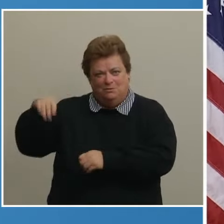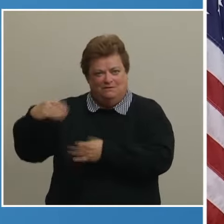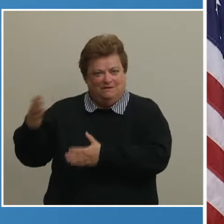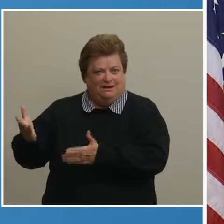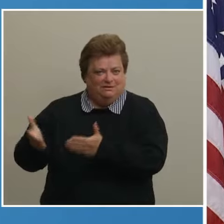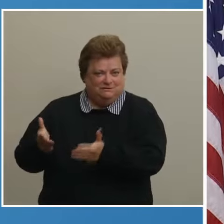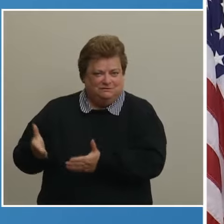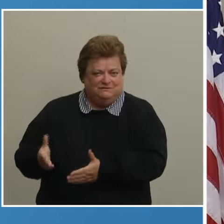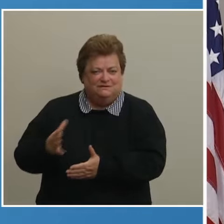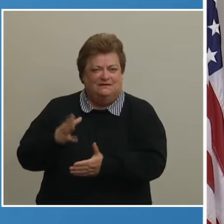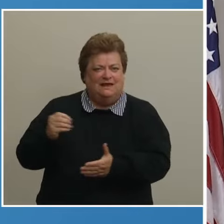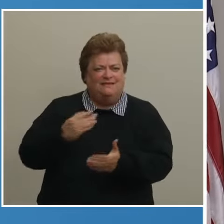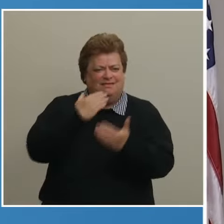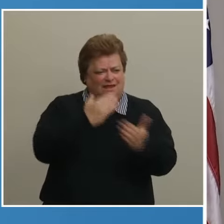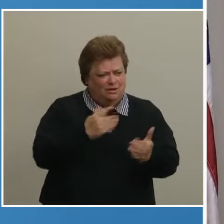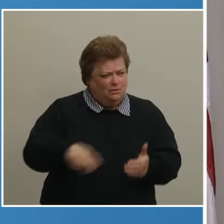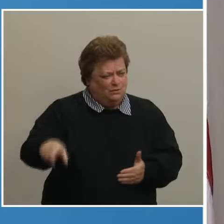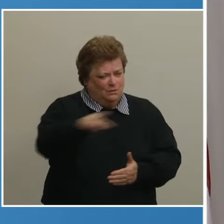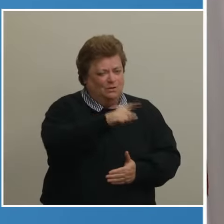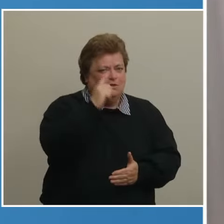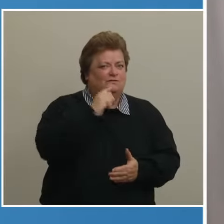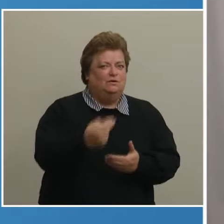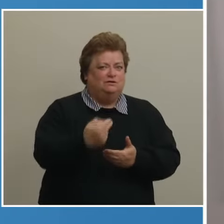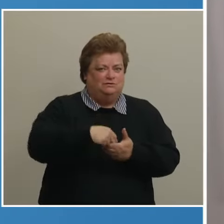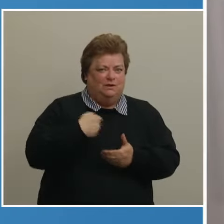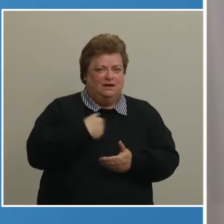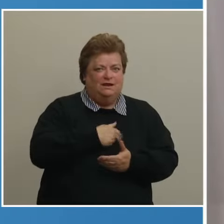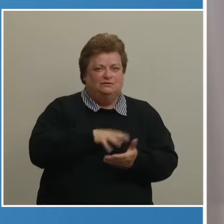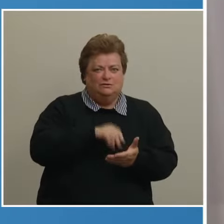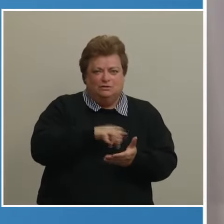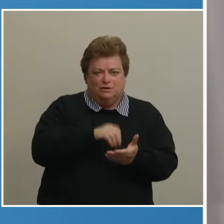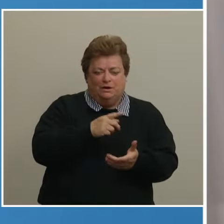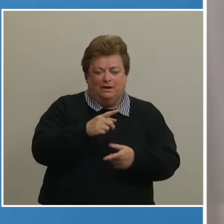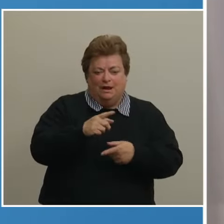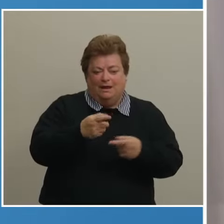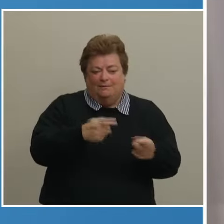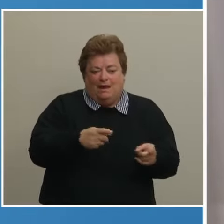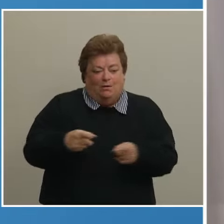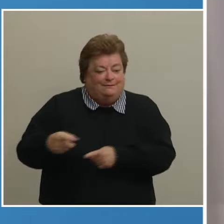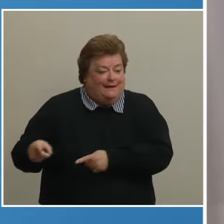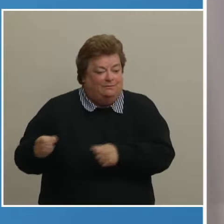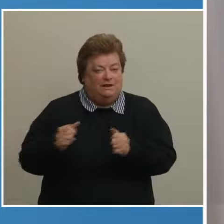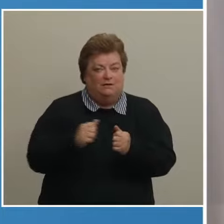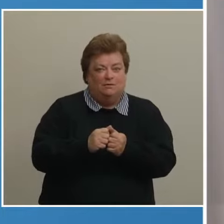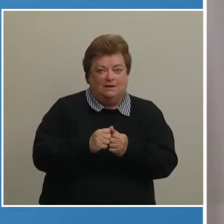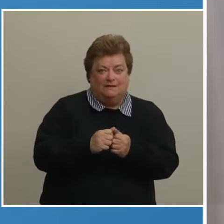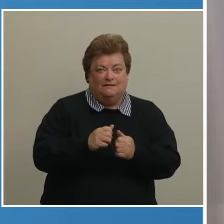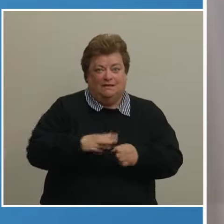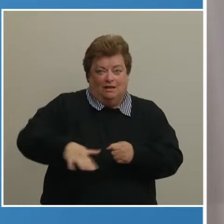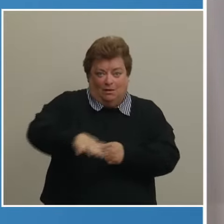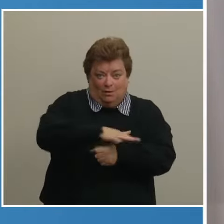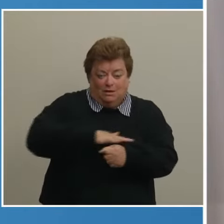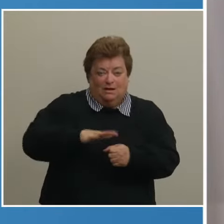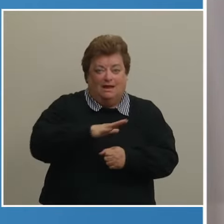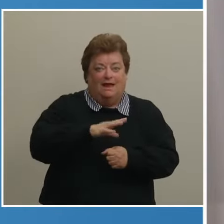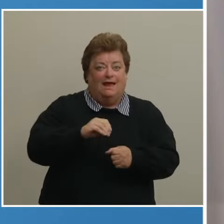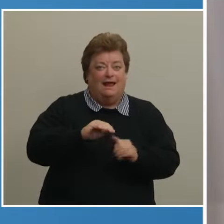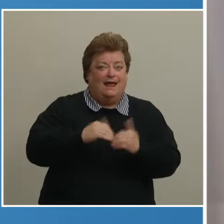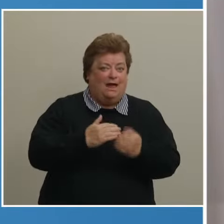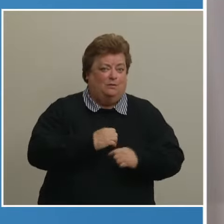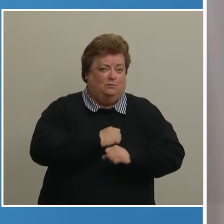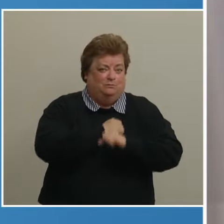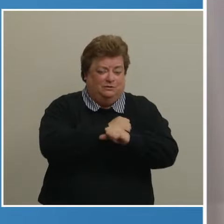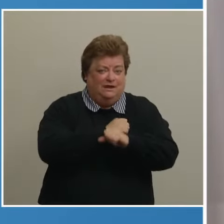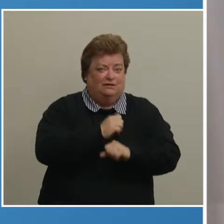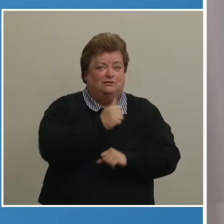your services, and thanks to all of you for tuning in to learn more about the latest local developments, how to keep yourself and your loved ones safe, and how to help